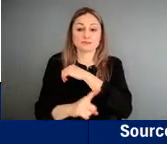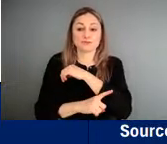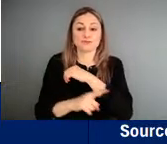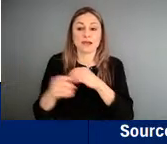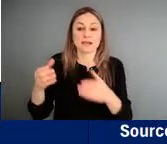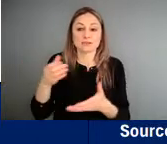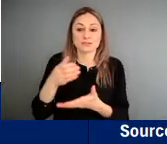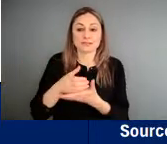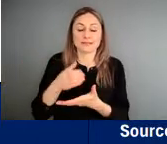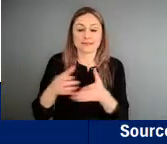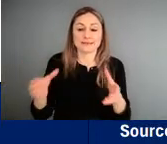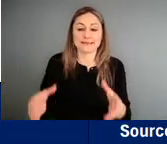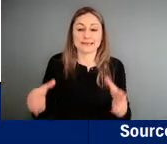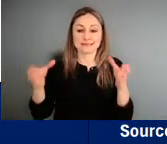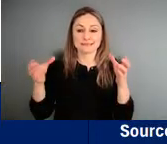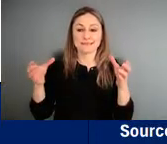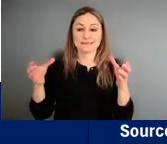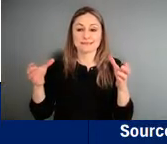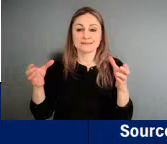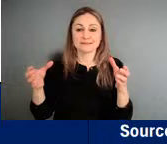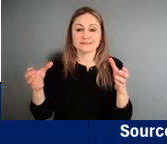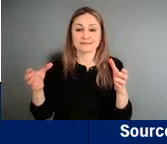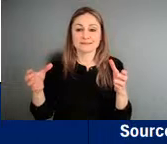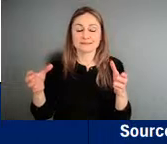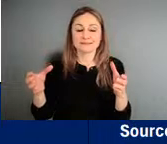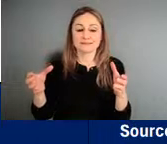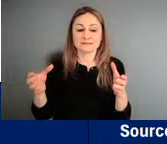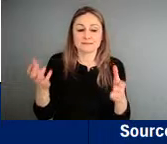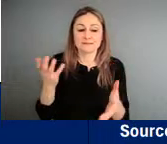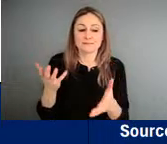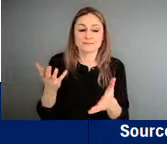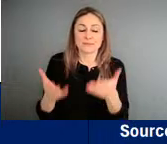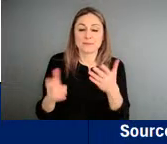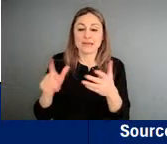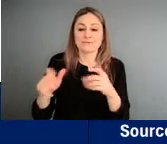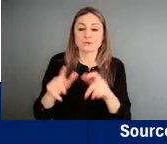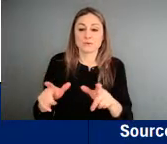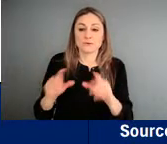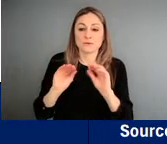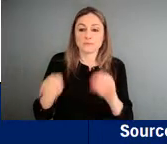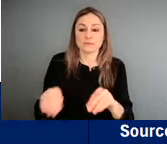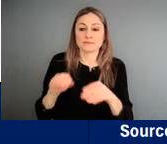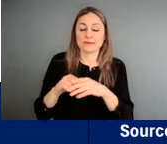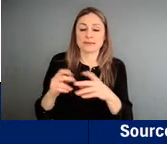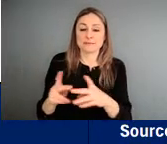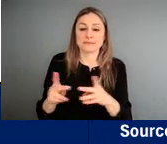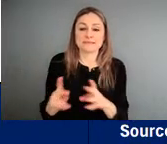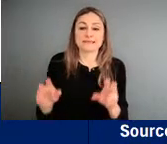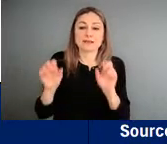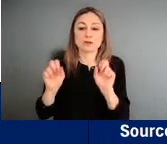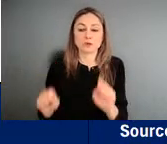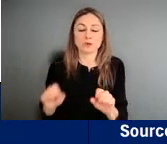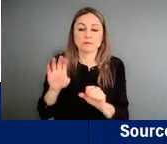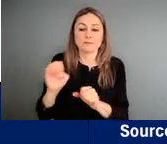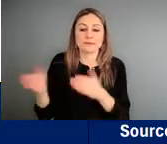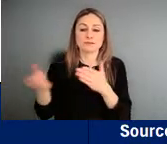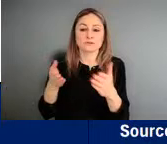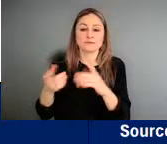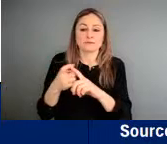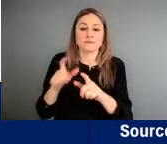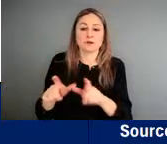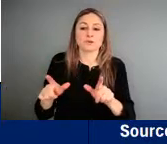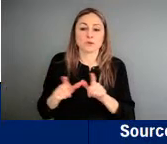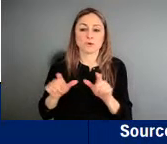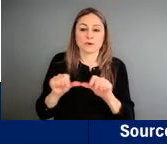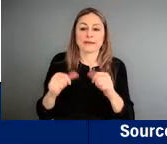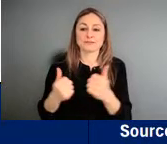we might be looking to locate trash cans in a place where they could be serviced by a local agency. I think that's